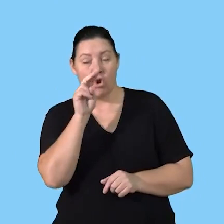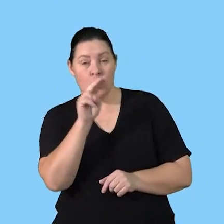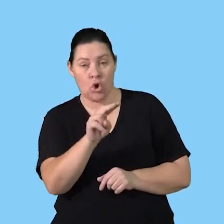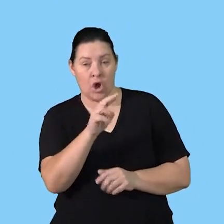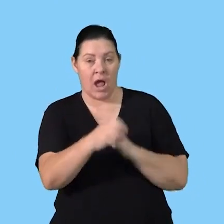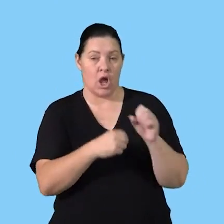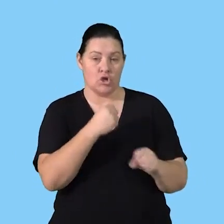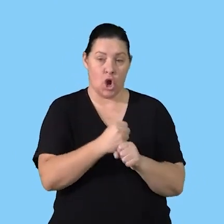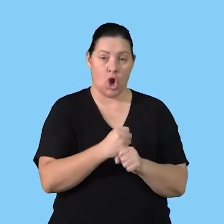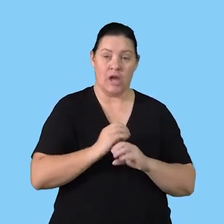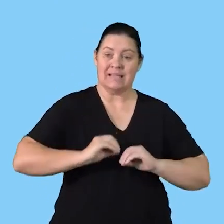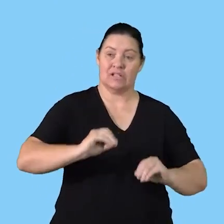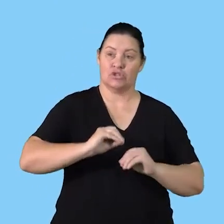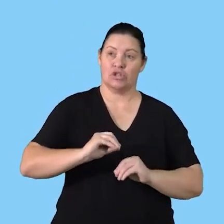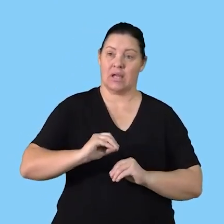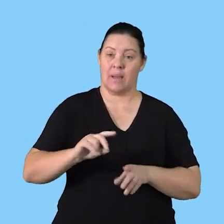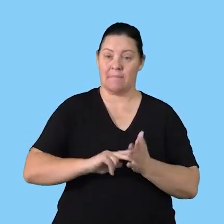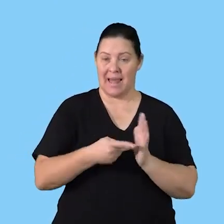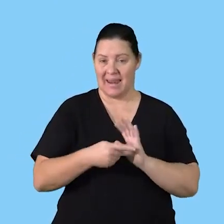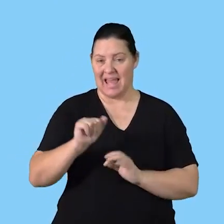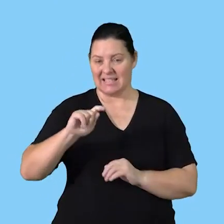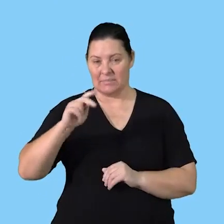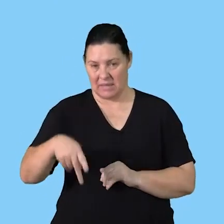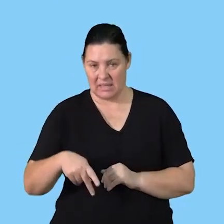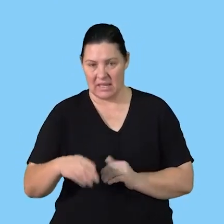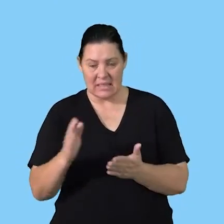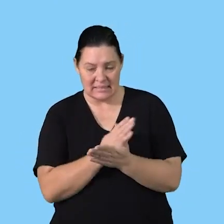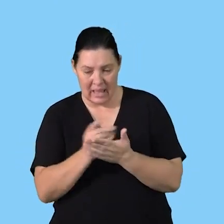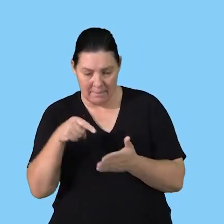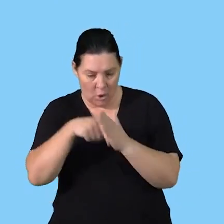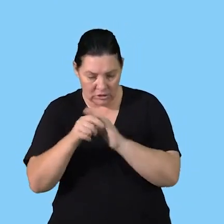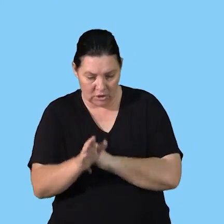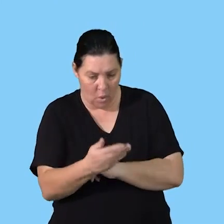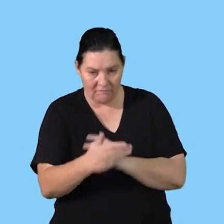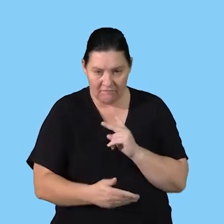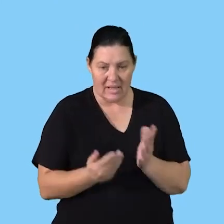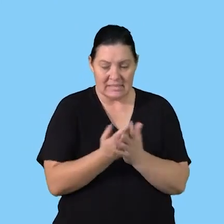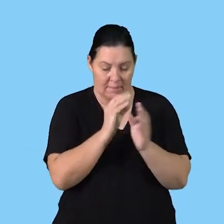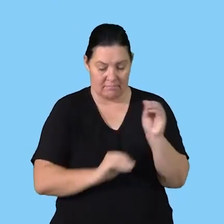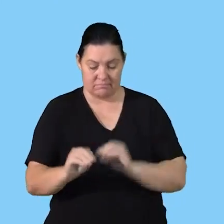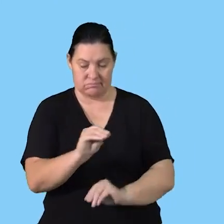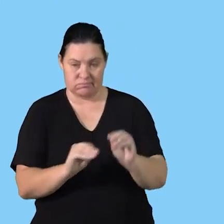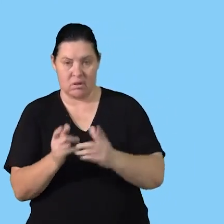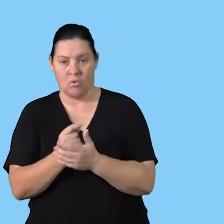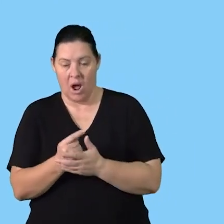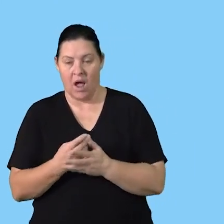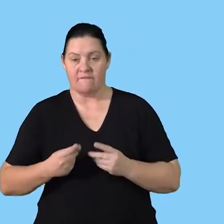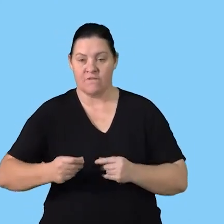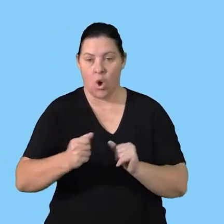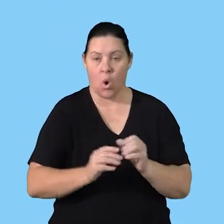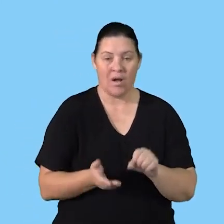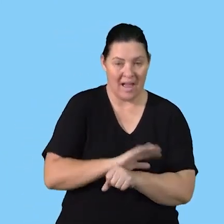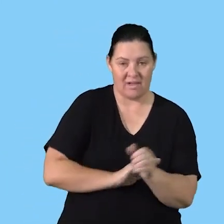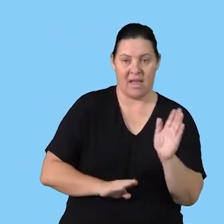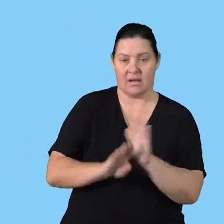you look at your annual teaching plan, you'll find that some of the content has been removed and some reorganized to enhance the flow